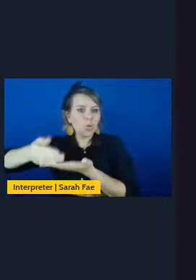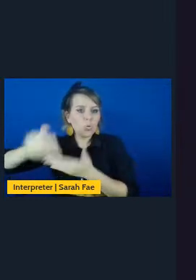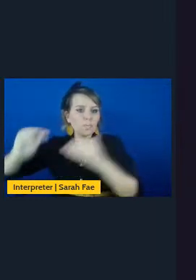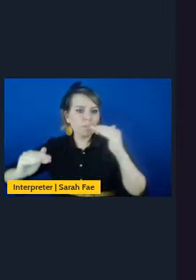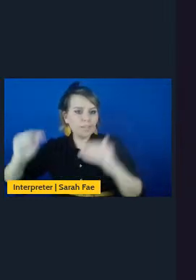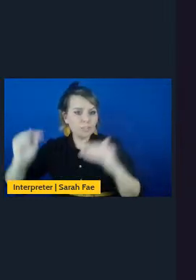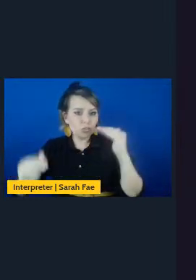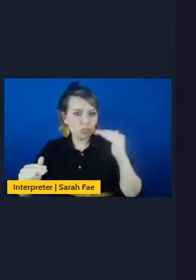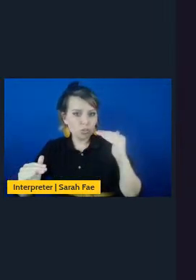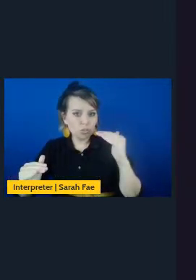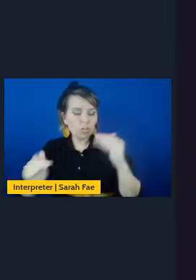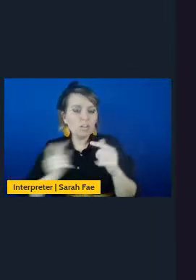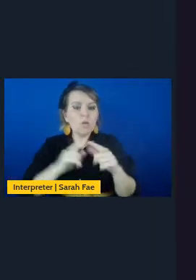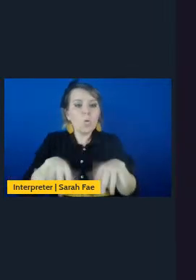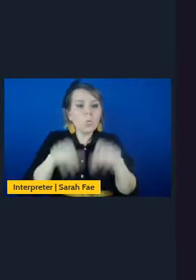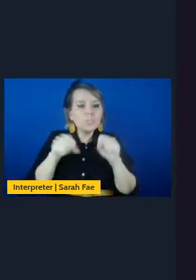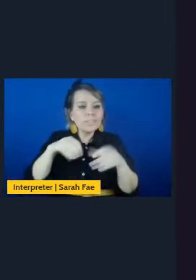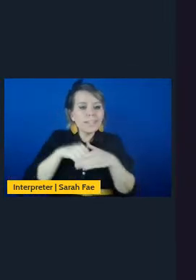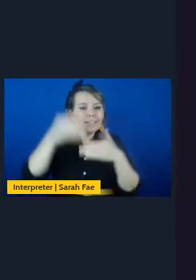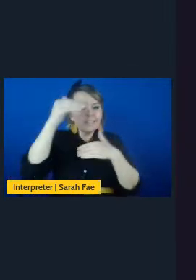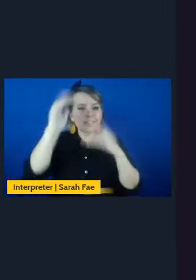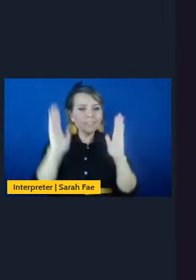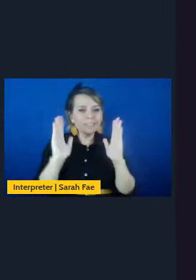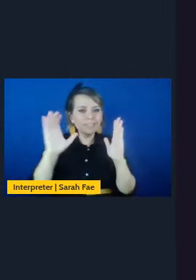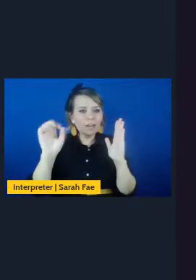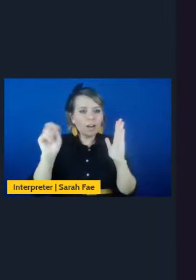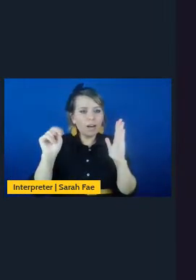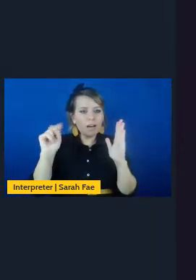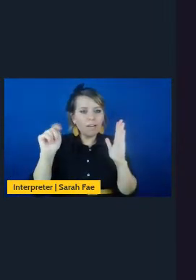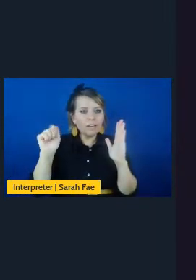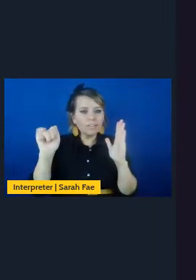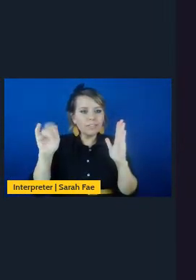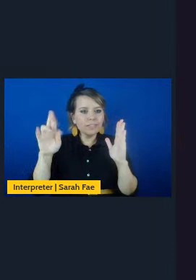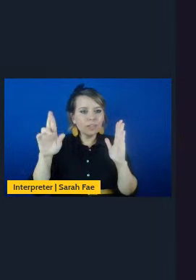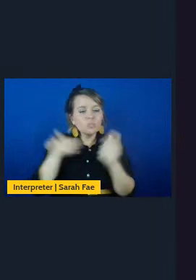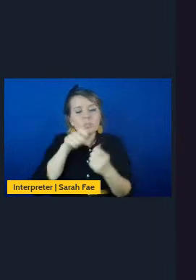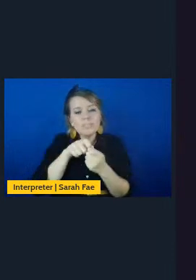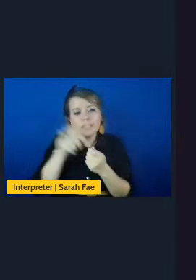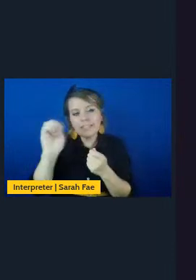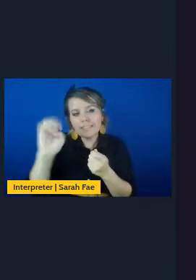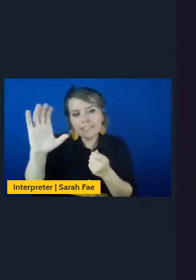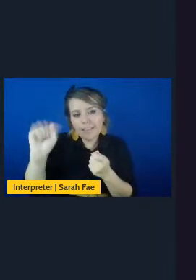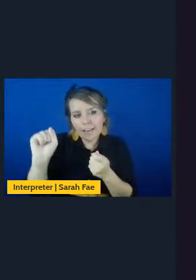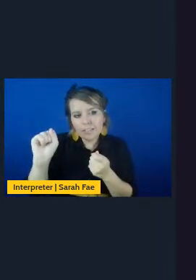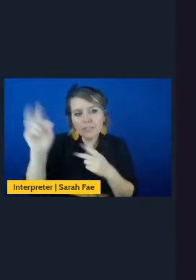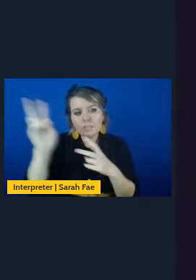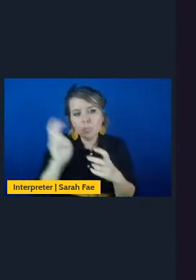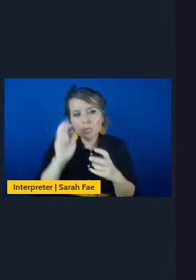in containers, specifically ECS, which is pulling out the image from ECR.